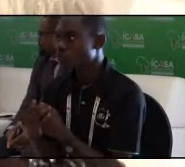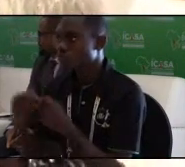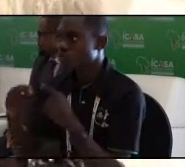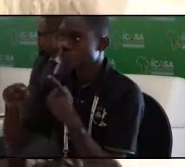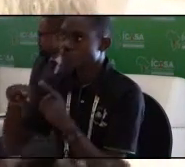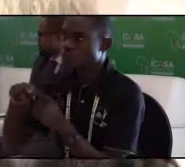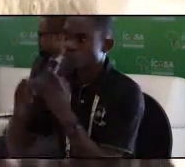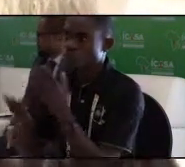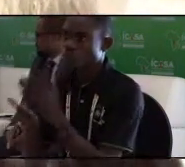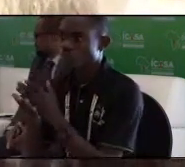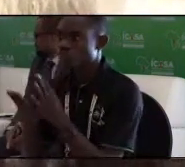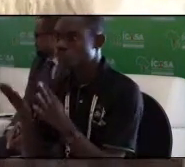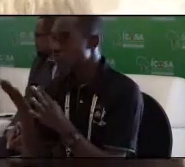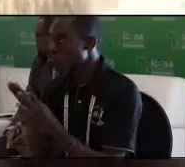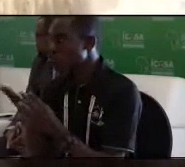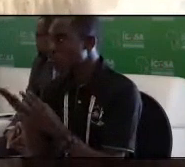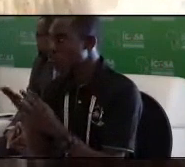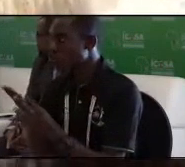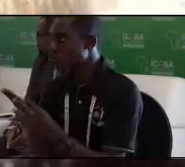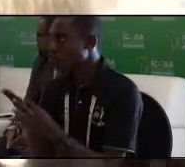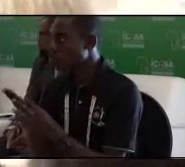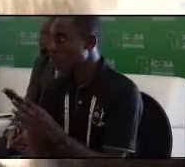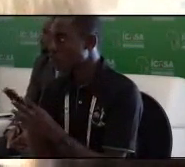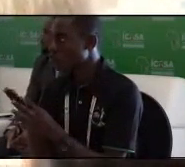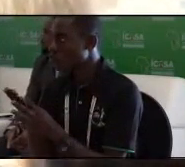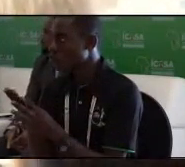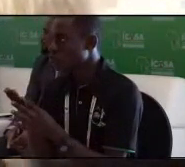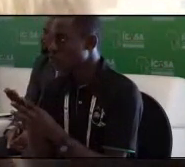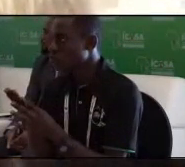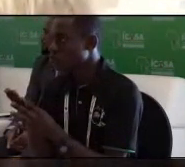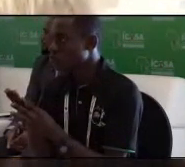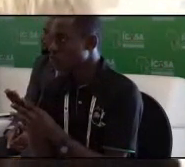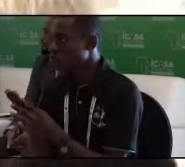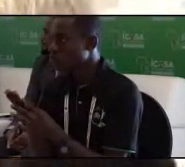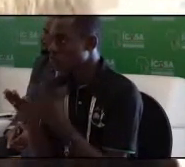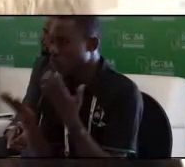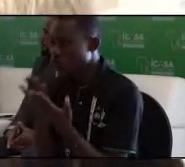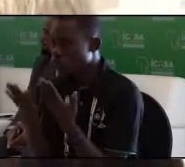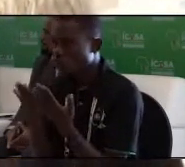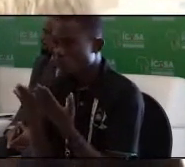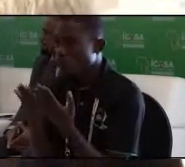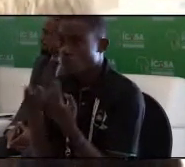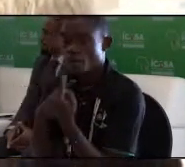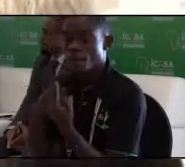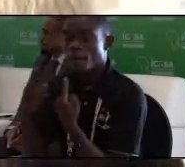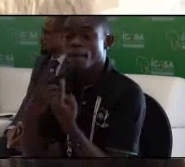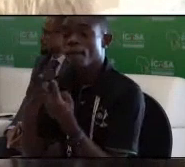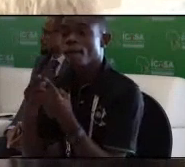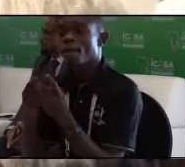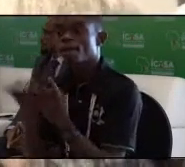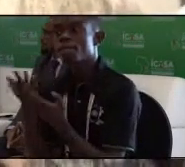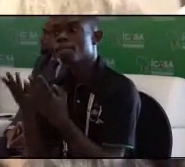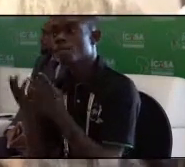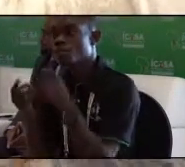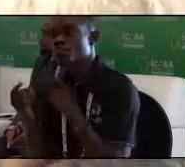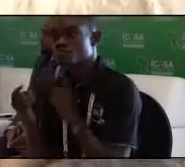when HIV self-testing started in Uganda, the oral quick kits, that's by OraSure, was